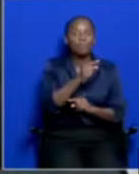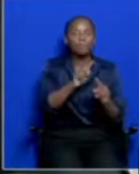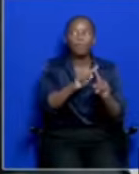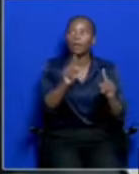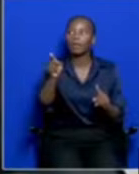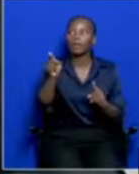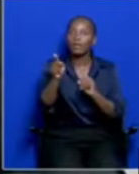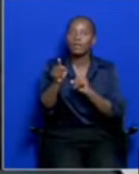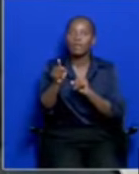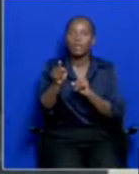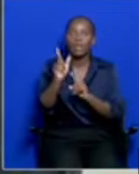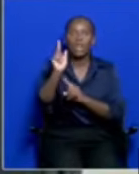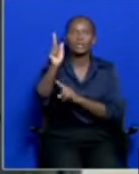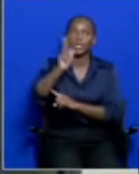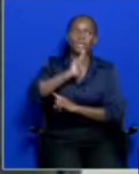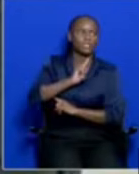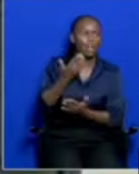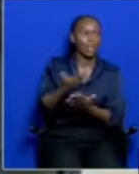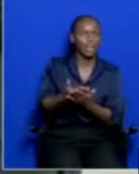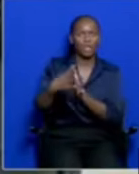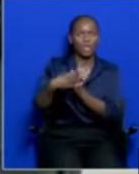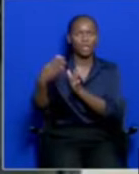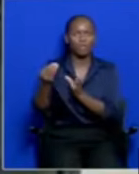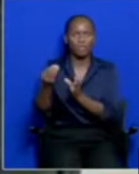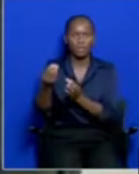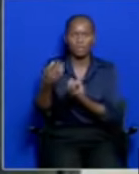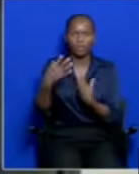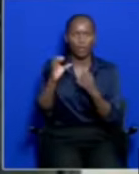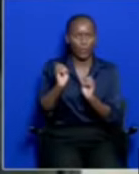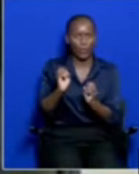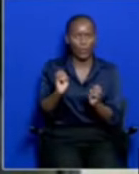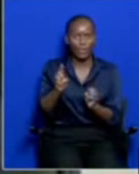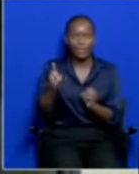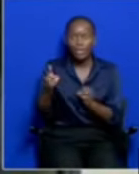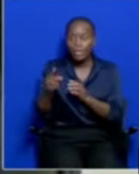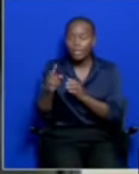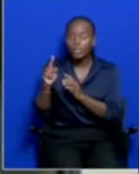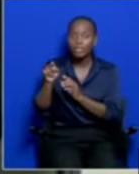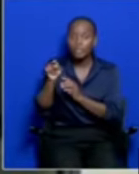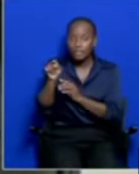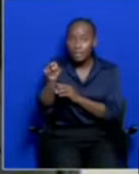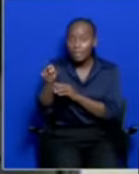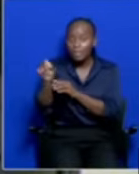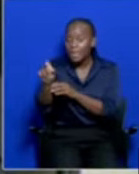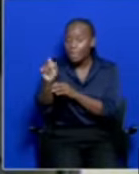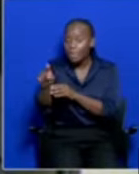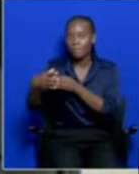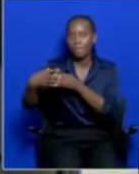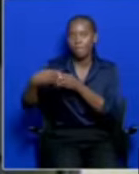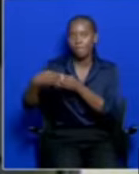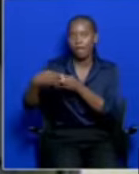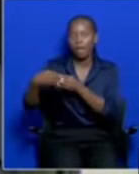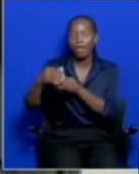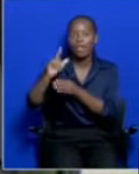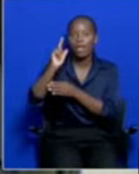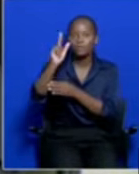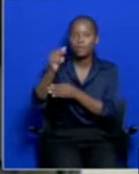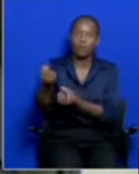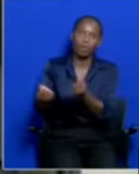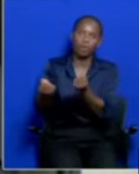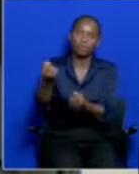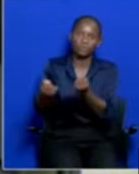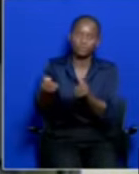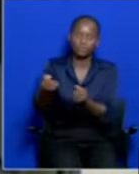even in Alberton. That member was found guilty at Palm Ridge Court. It was the time that member was